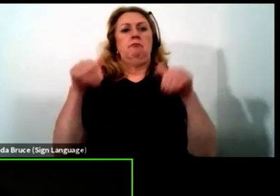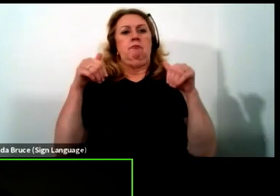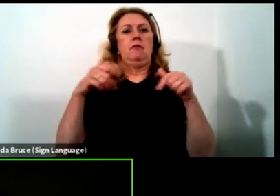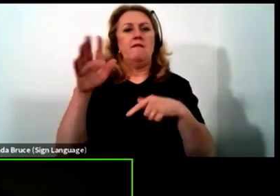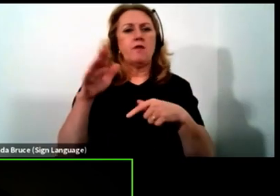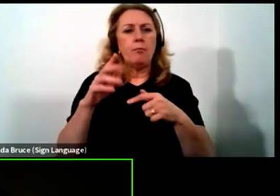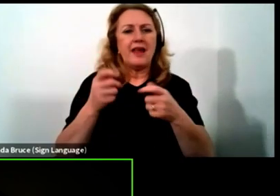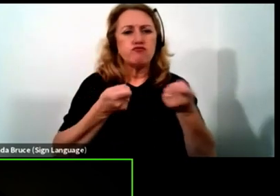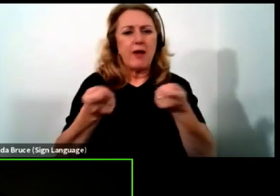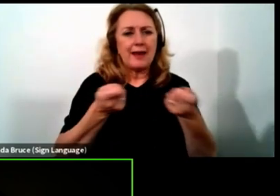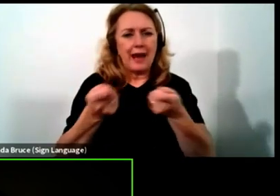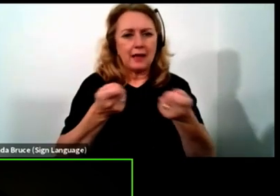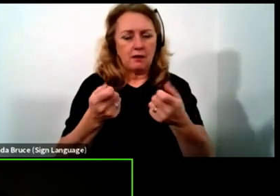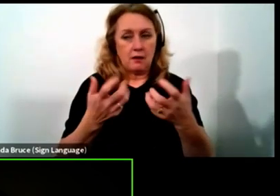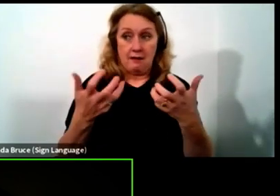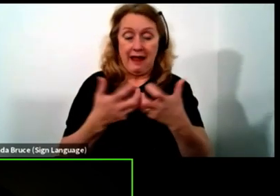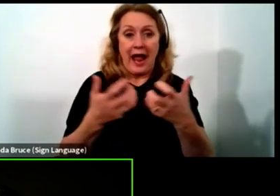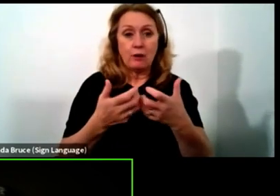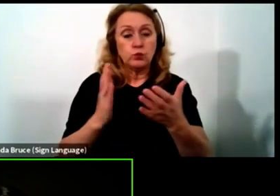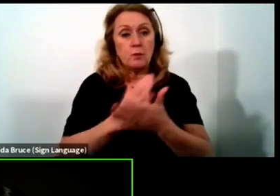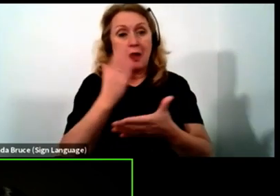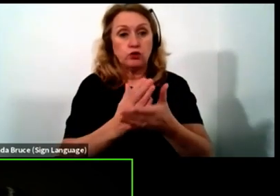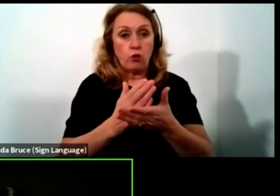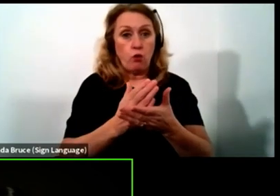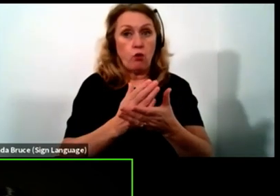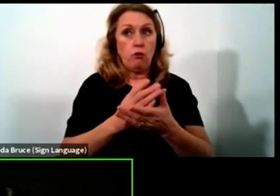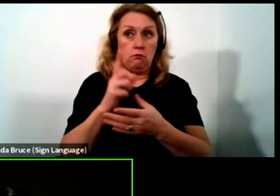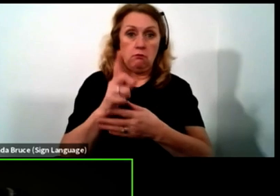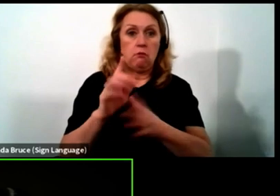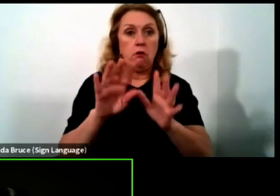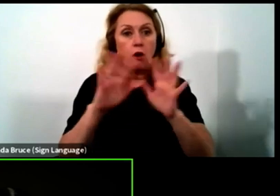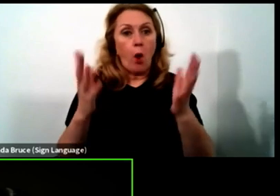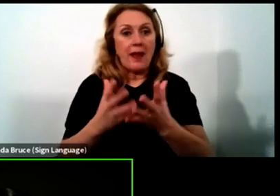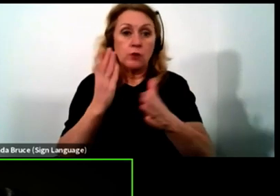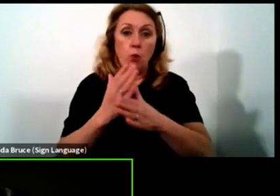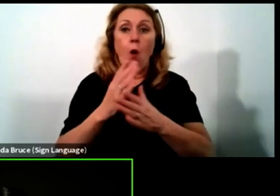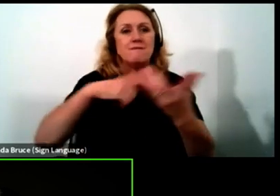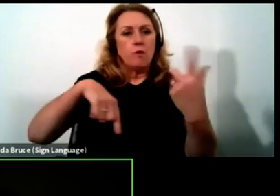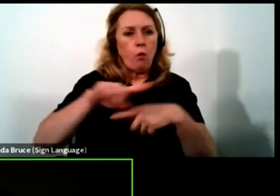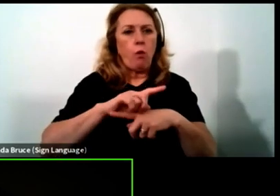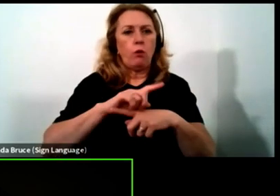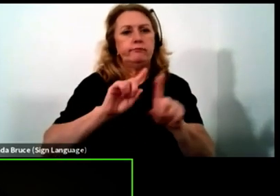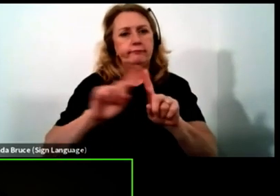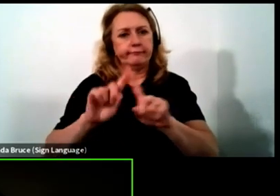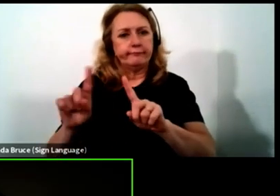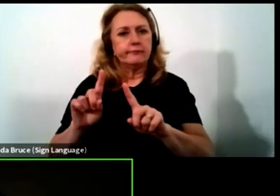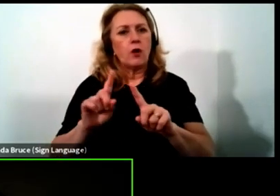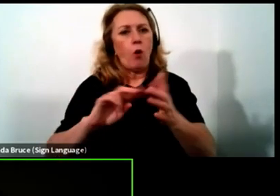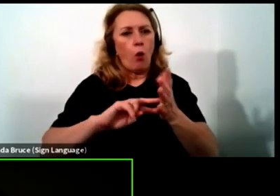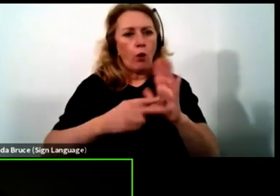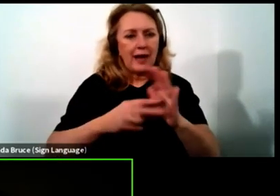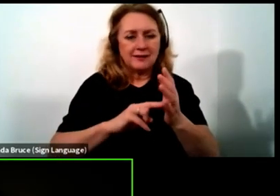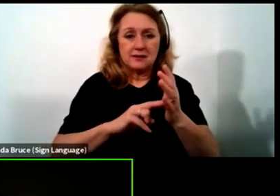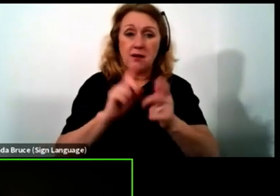to look at ways and means of ensuring that globalization works for everyone, for all organizations, for all institutions.